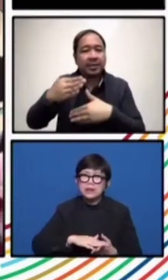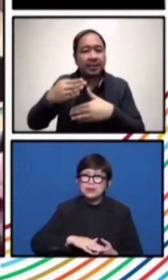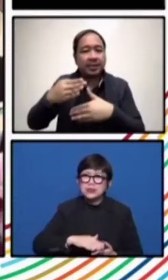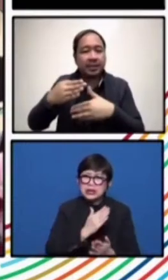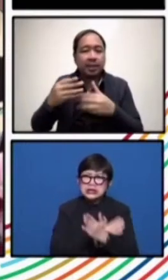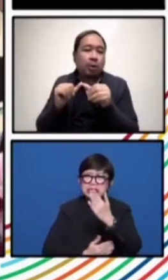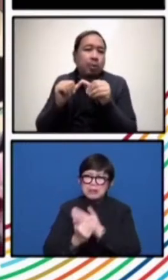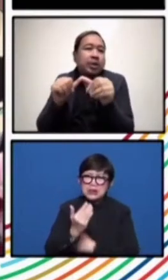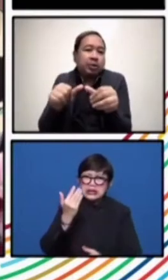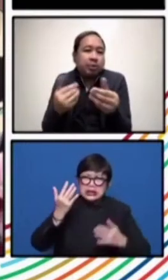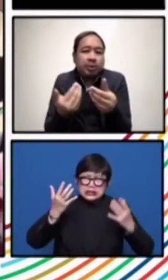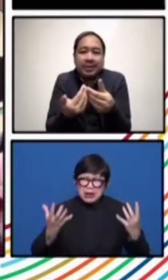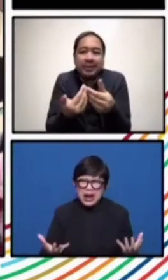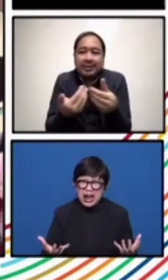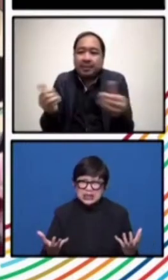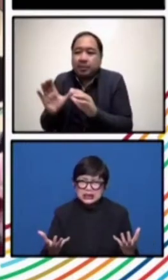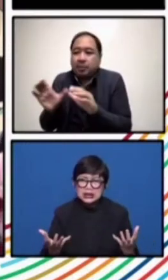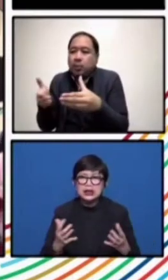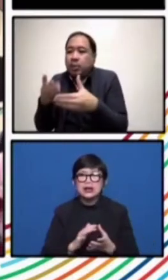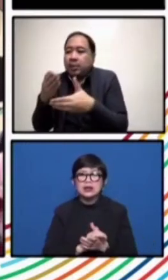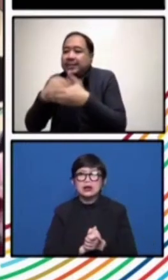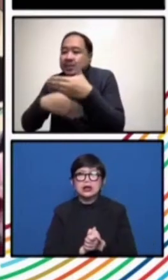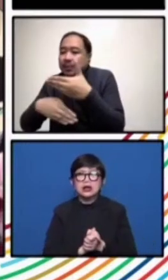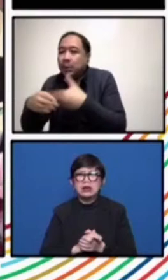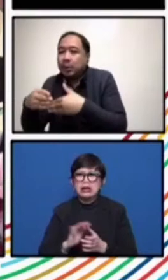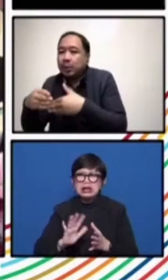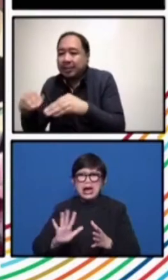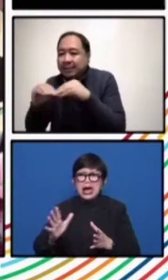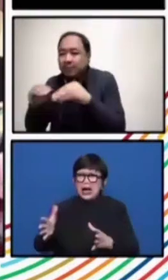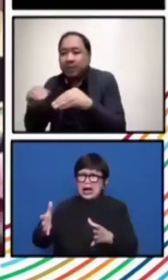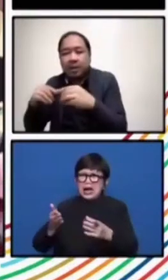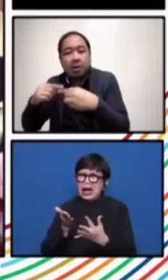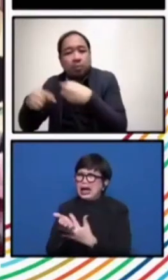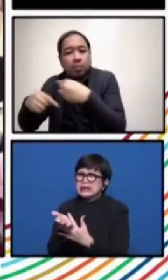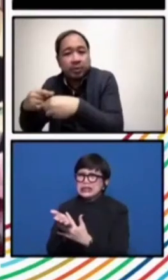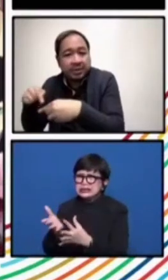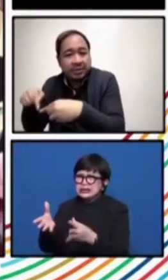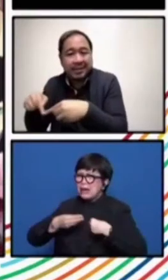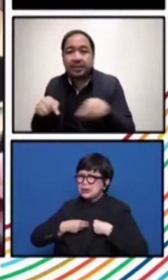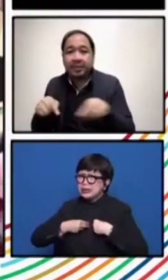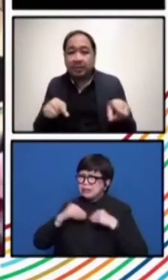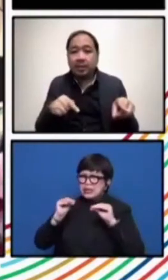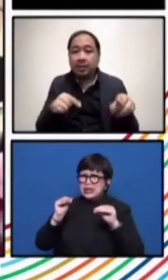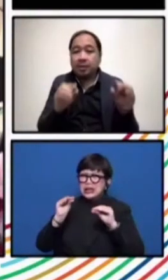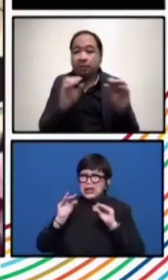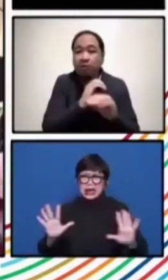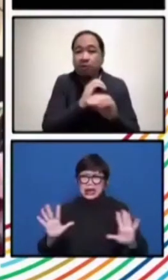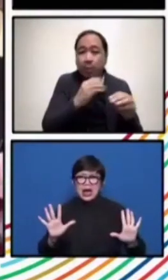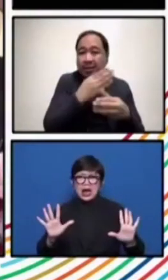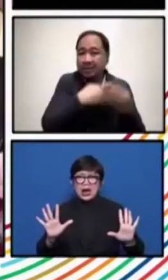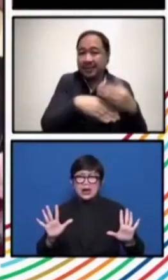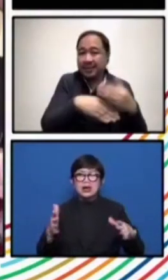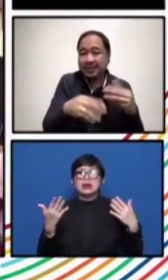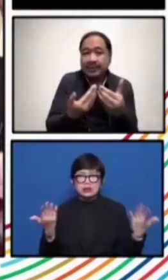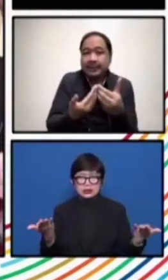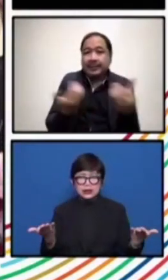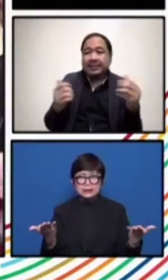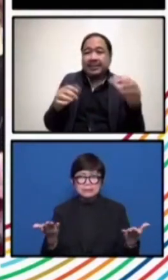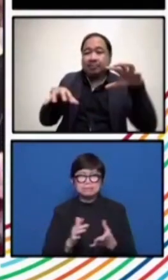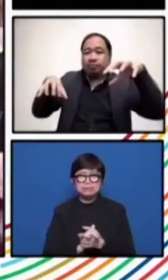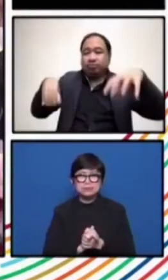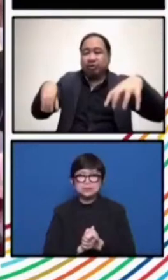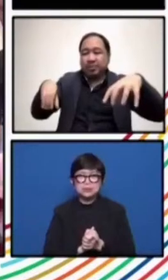type of educational modalities so um okay